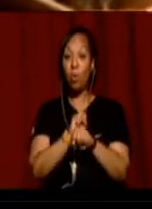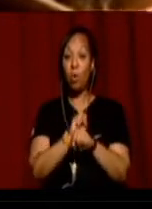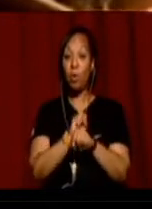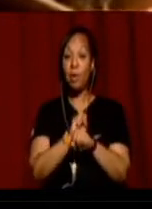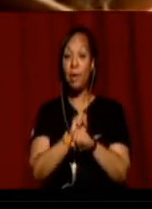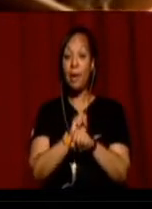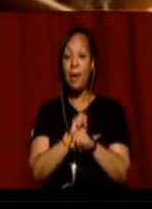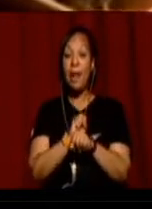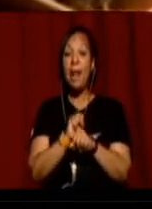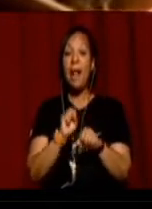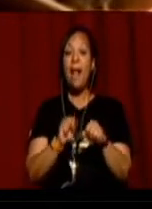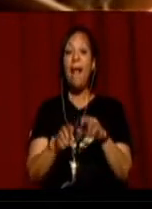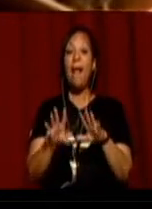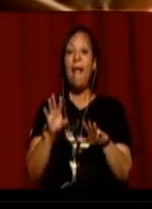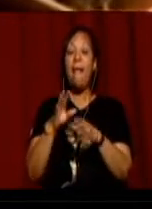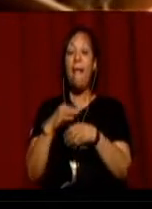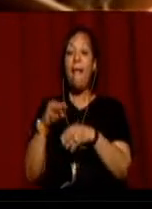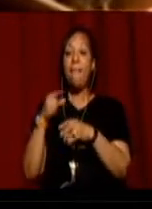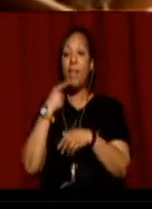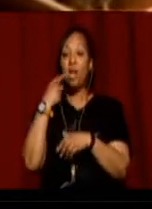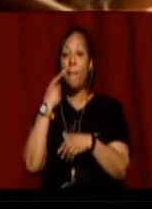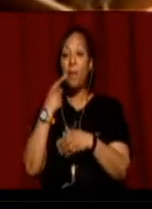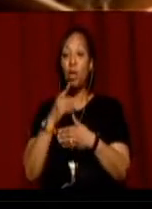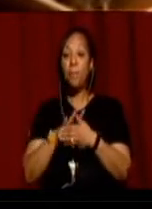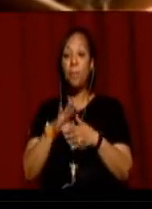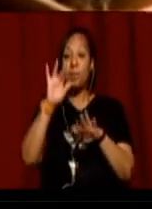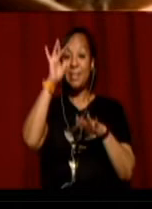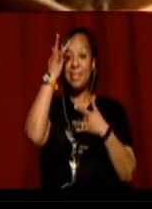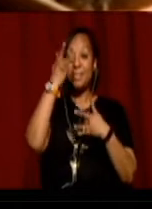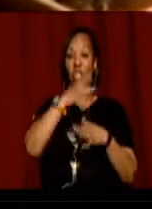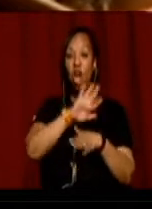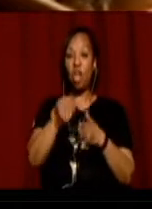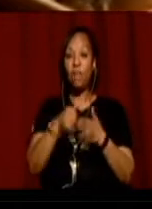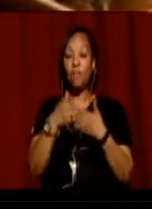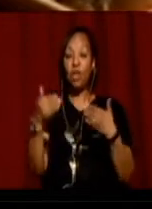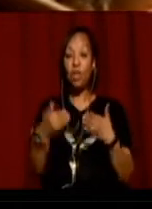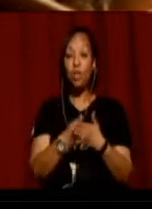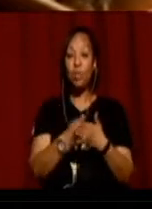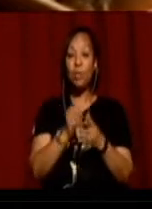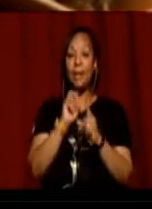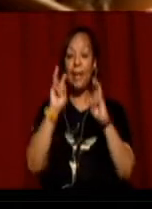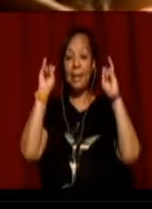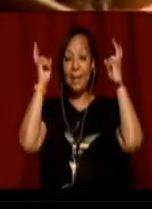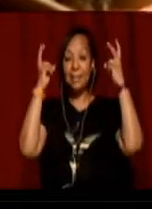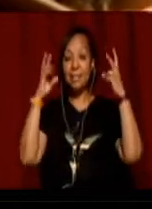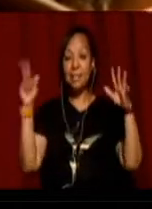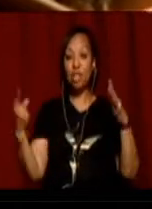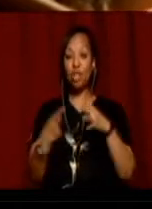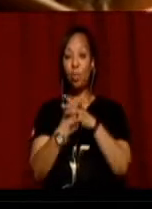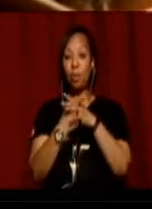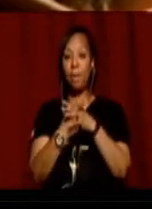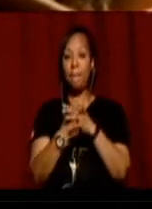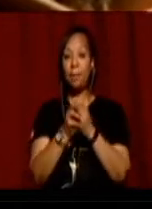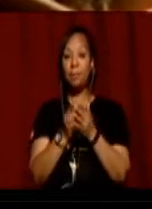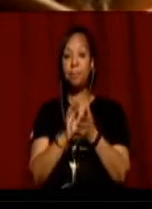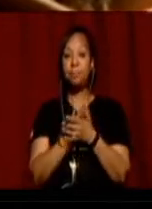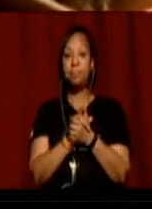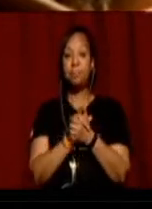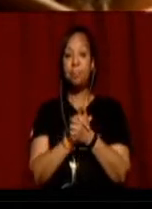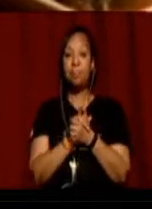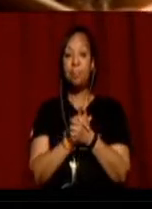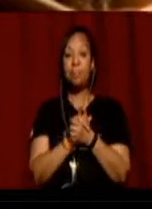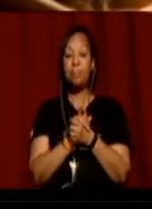in our communicable diseases unit, we're responsible for paying attention to all of the new cases that come through our doors that are reported via